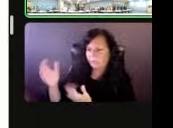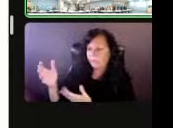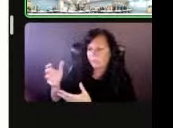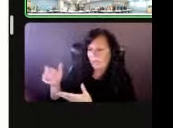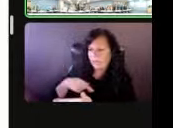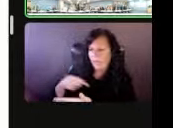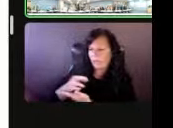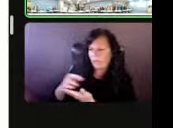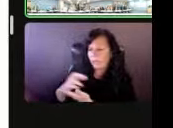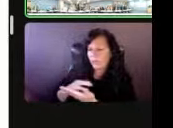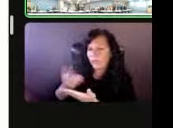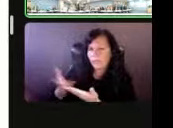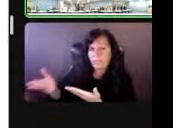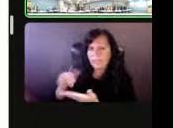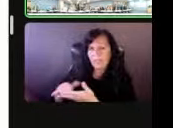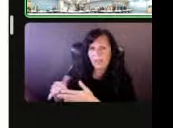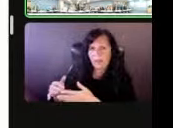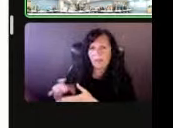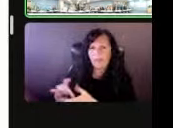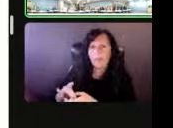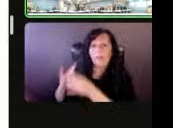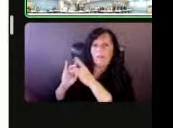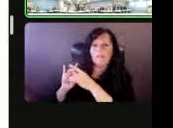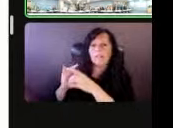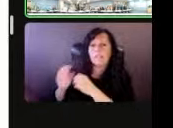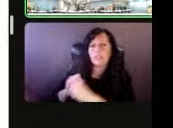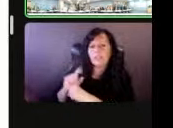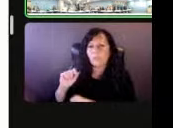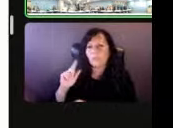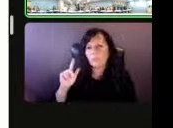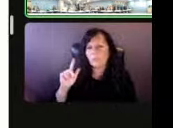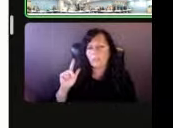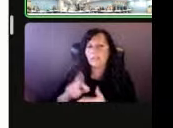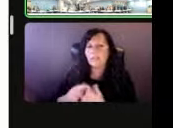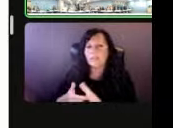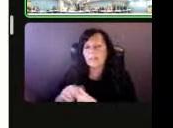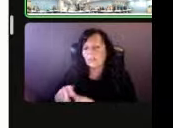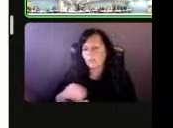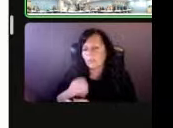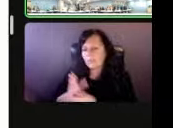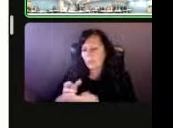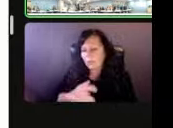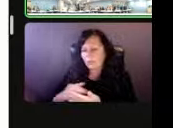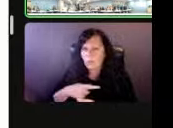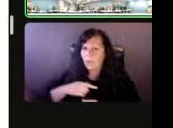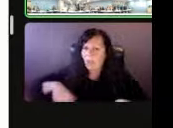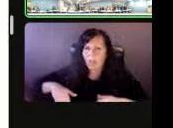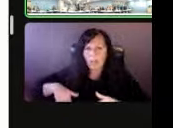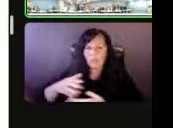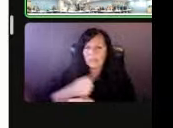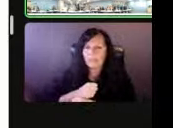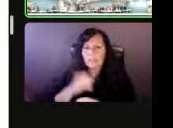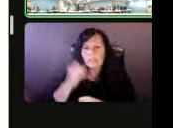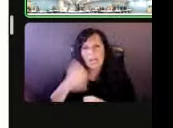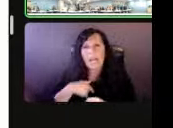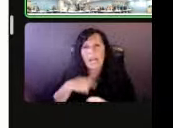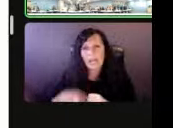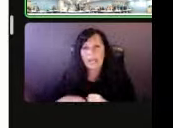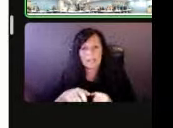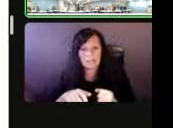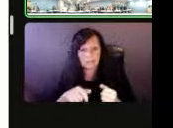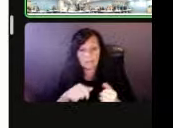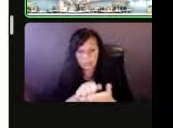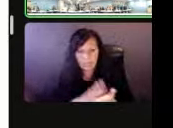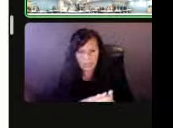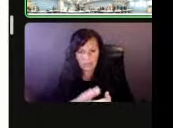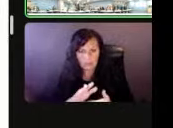we have to post back to 2023. So this includes some revenue that we haven't received yet. If I had to put where we're really at, it'd be a couple million dollars less.